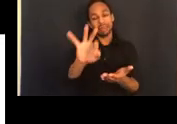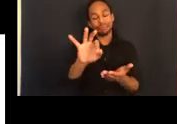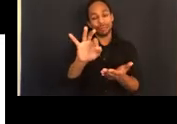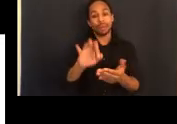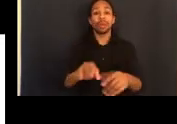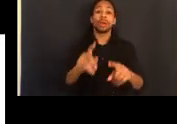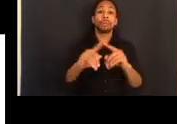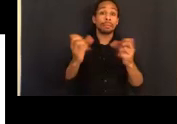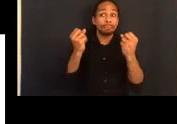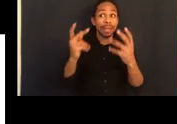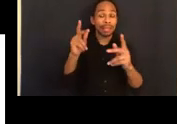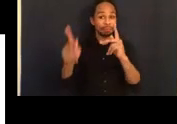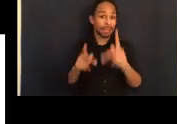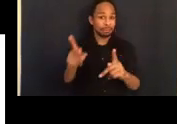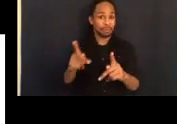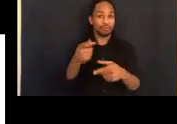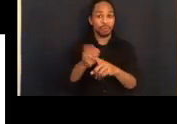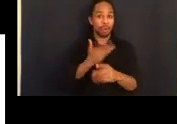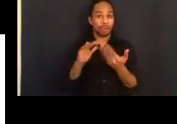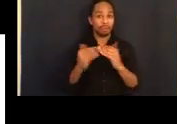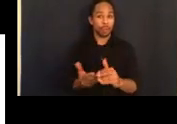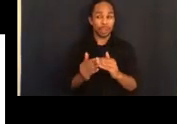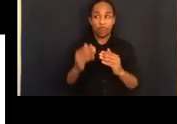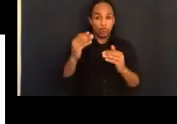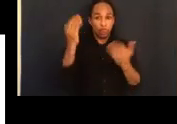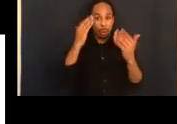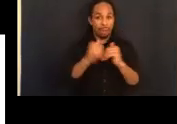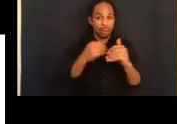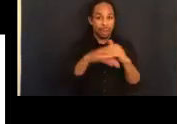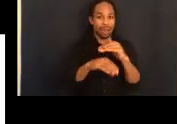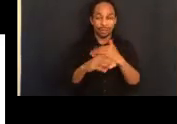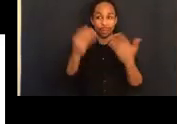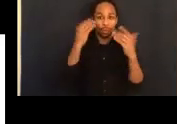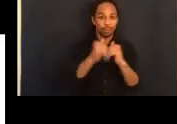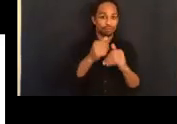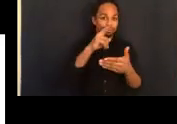don't read Spanish or English. A lot of us don't know how to